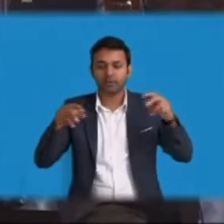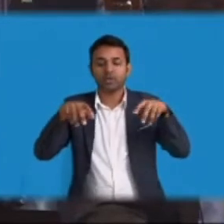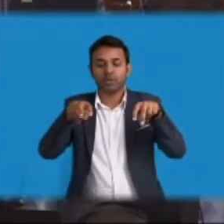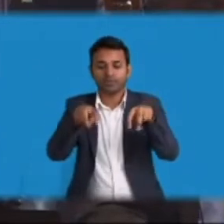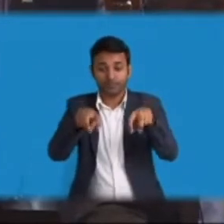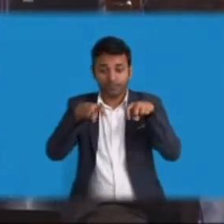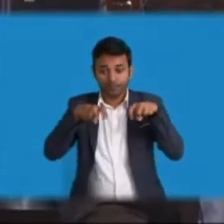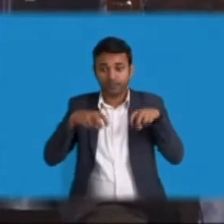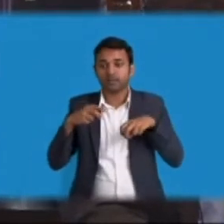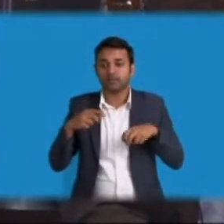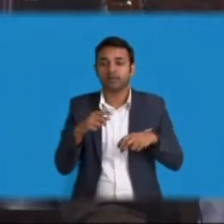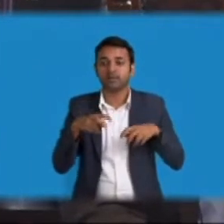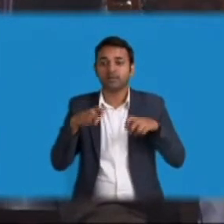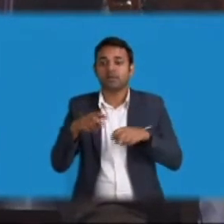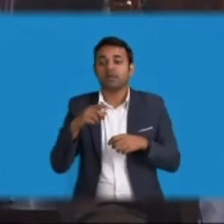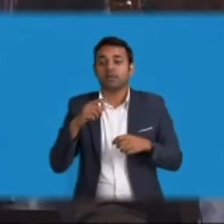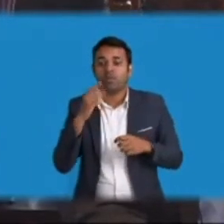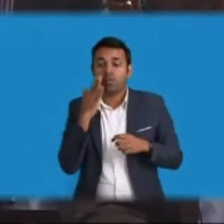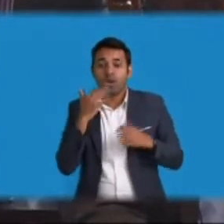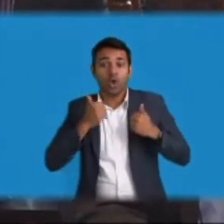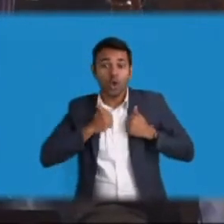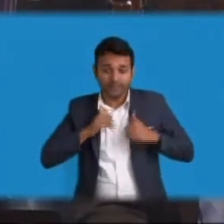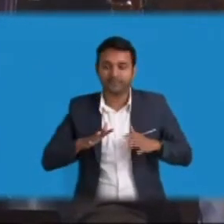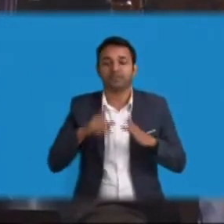June 2017.